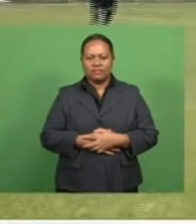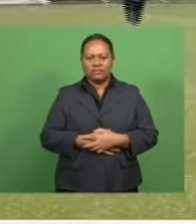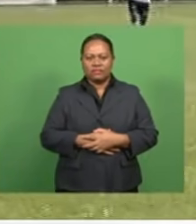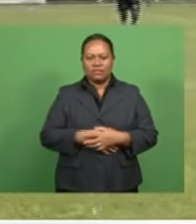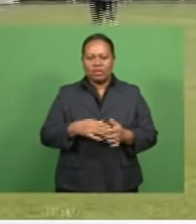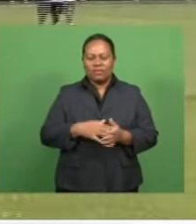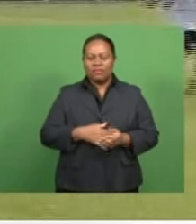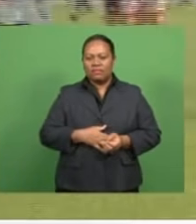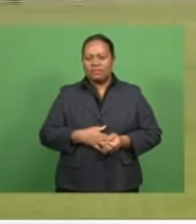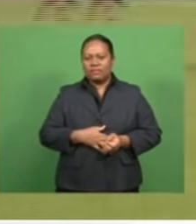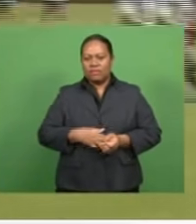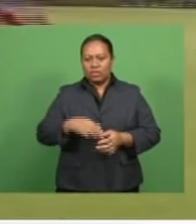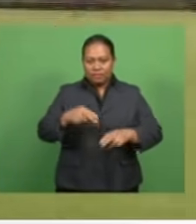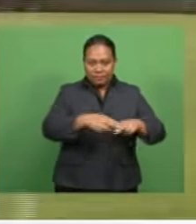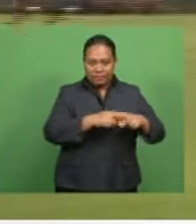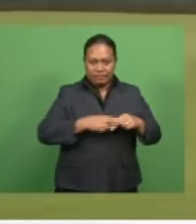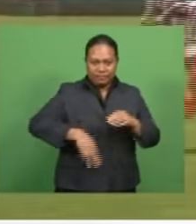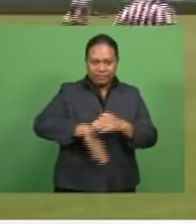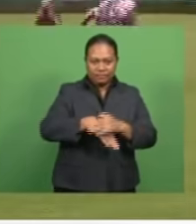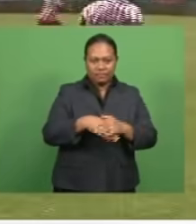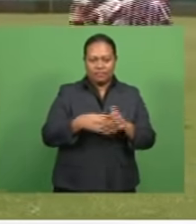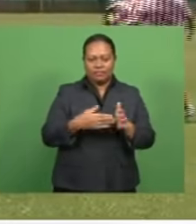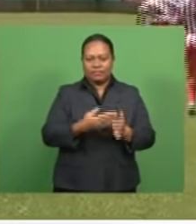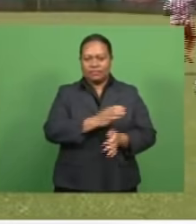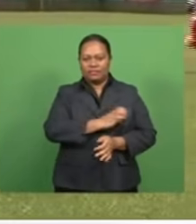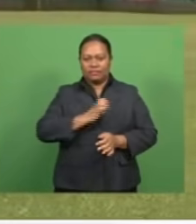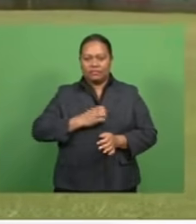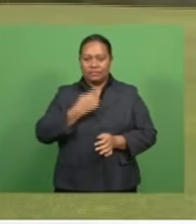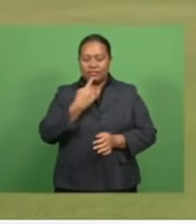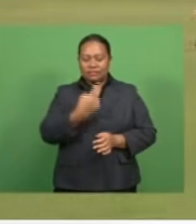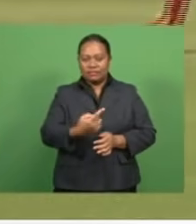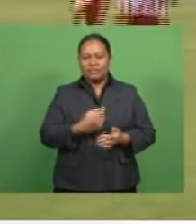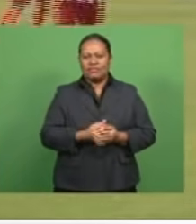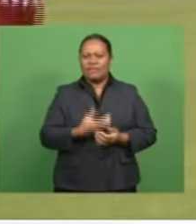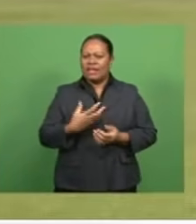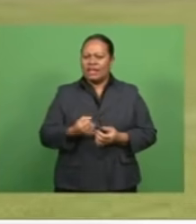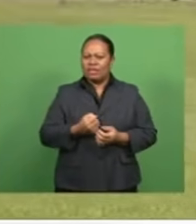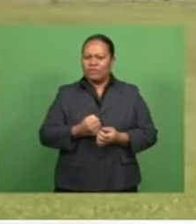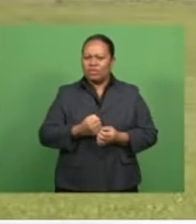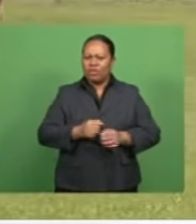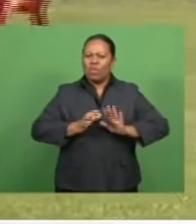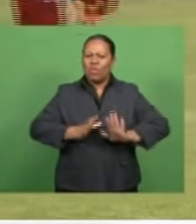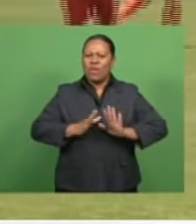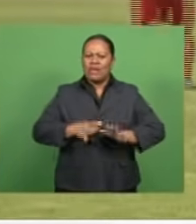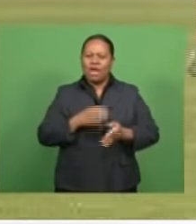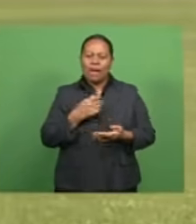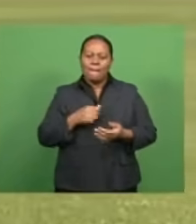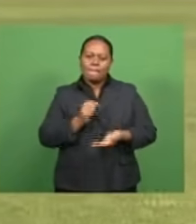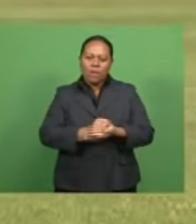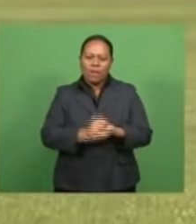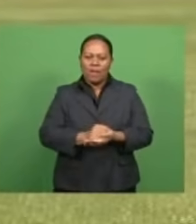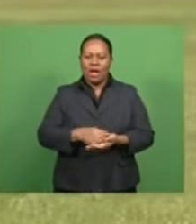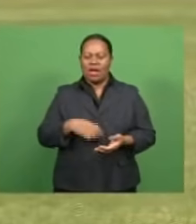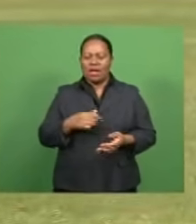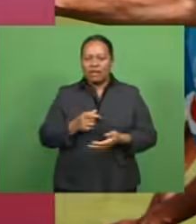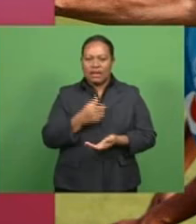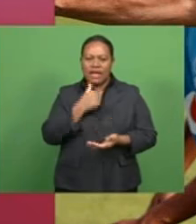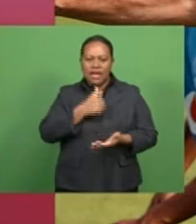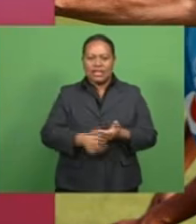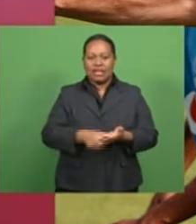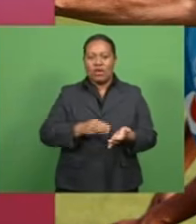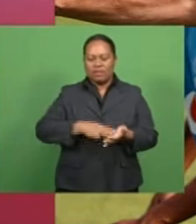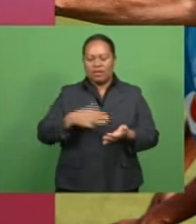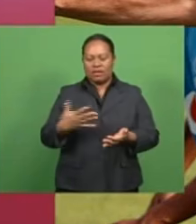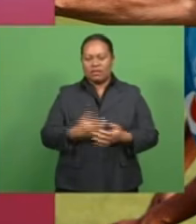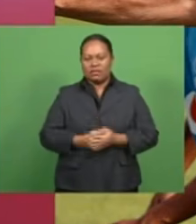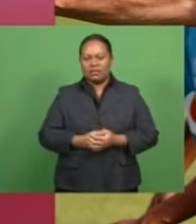March. Fiji Football Chief Executive Mohammed Yusuf says they have to await a formal letter which is expected by Monday. The